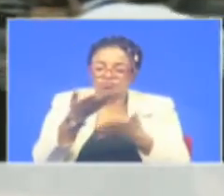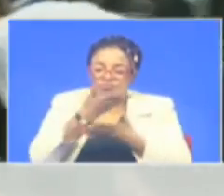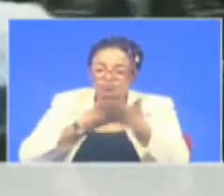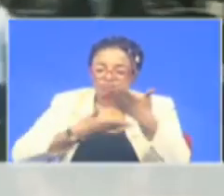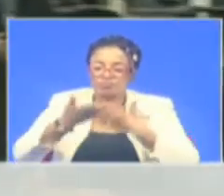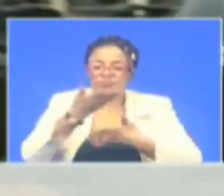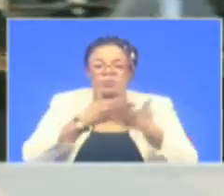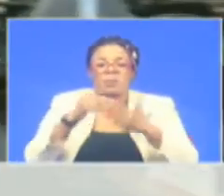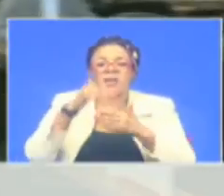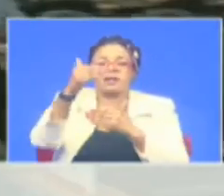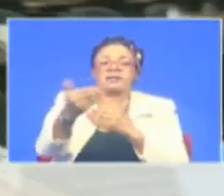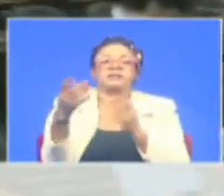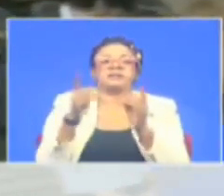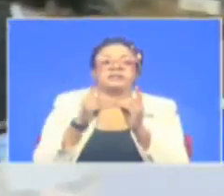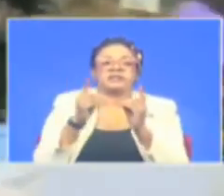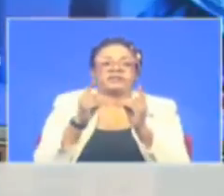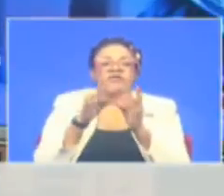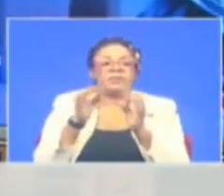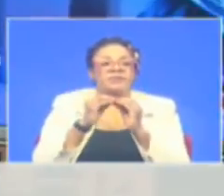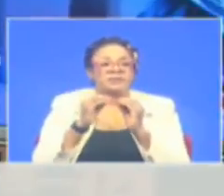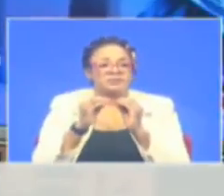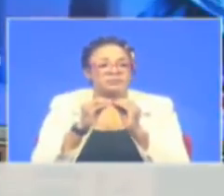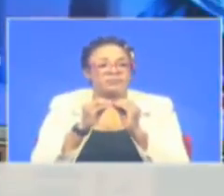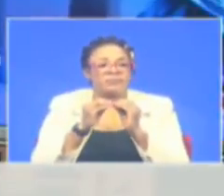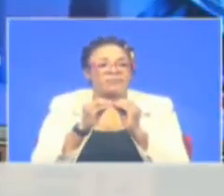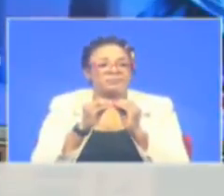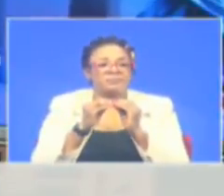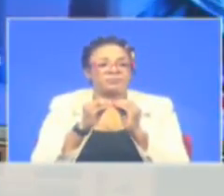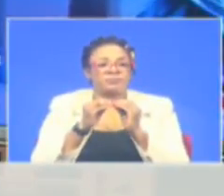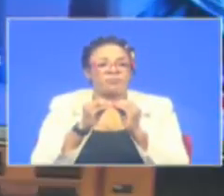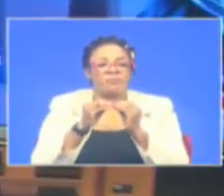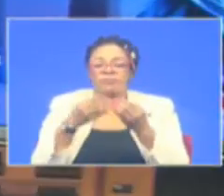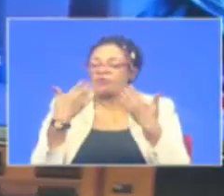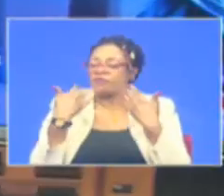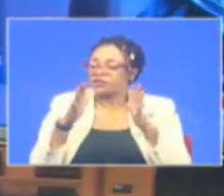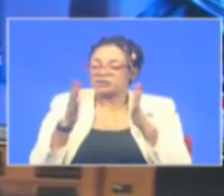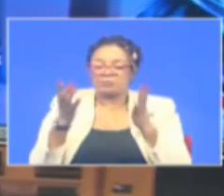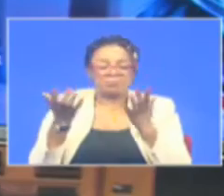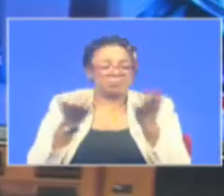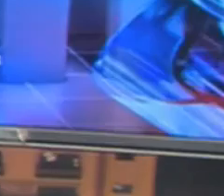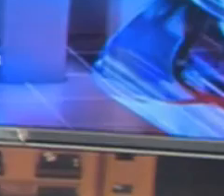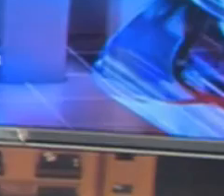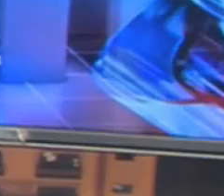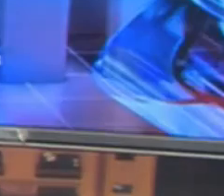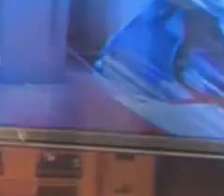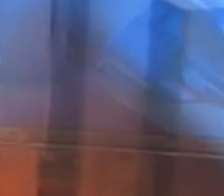next feasible date for the meeting. And that takes us to the close of business. Enjoy the rest of your viewing.